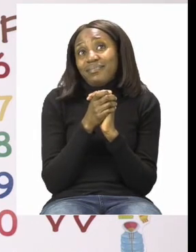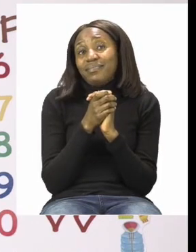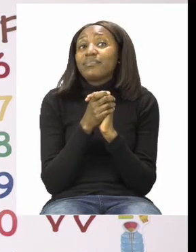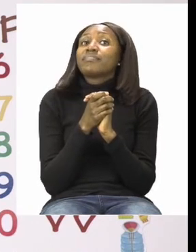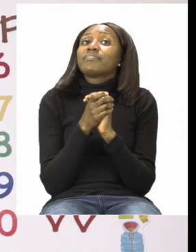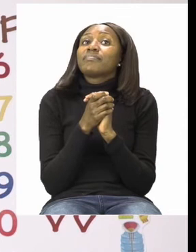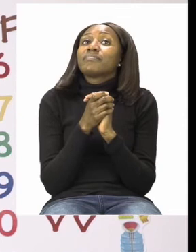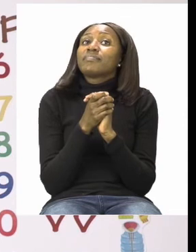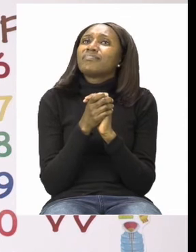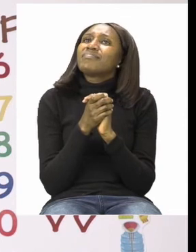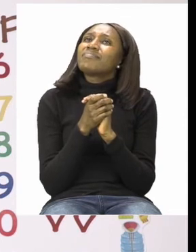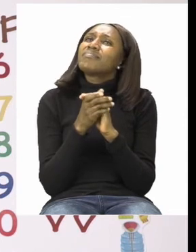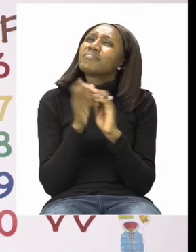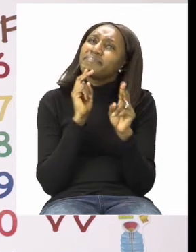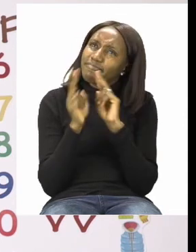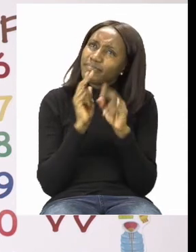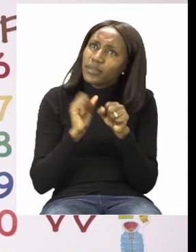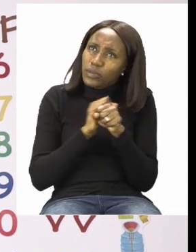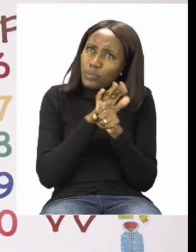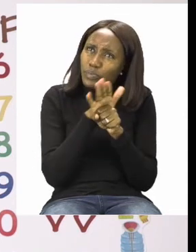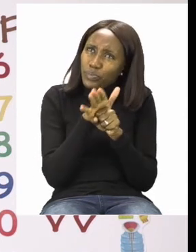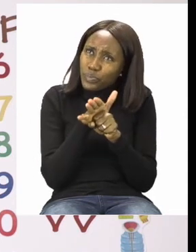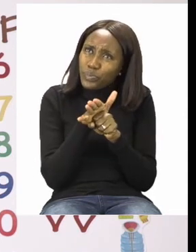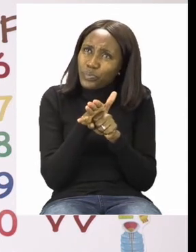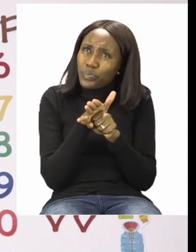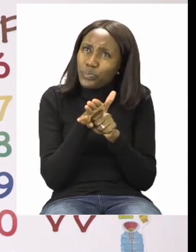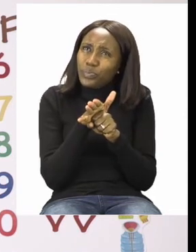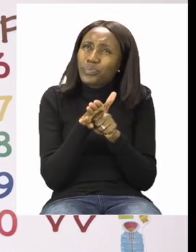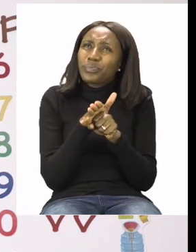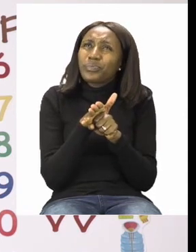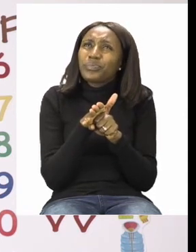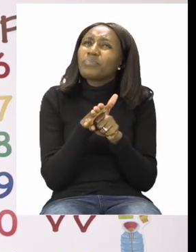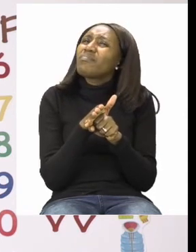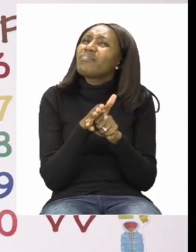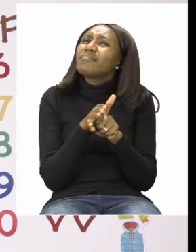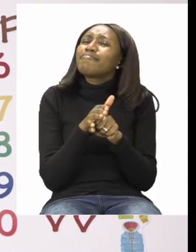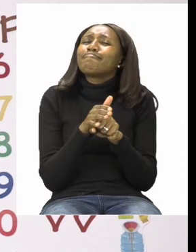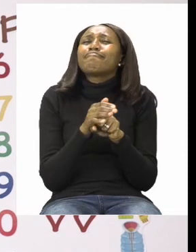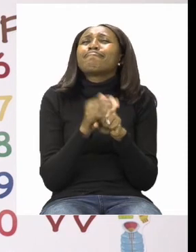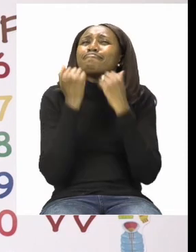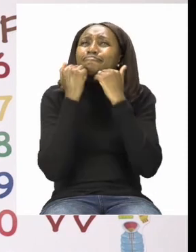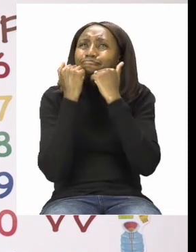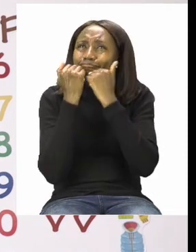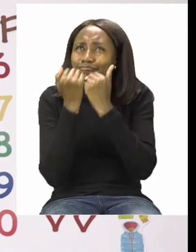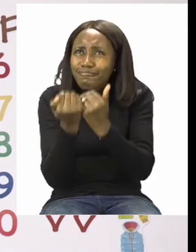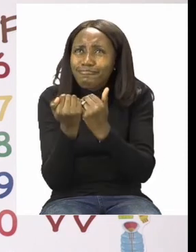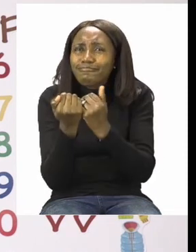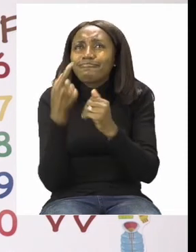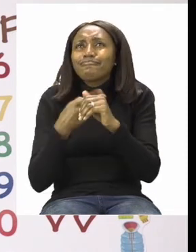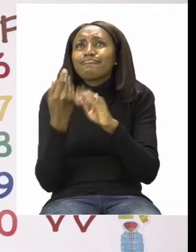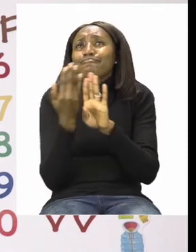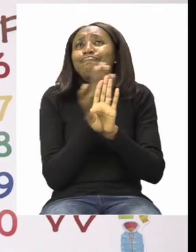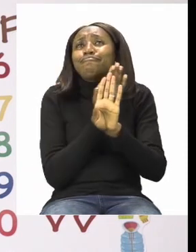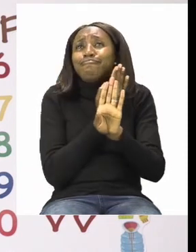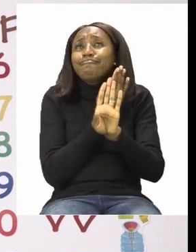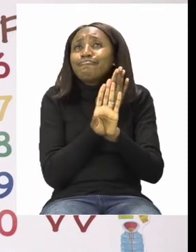about coronavirus. It's very important for us to stay safe, boys and girls. So, whenever you